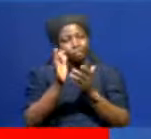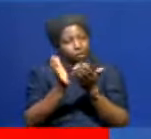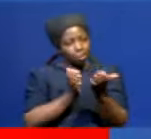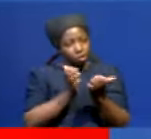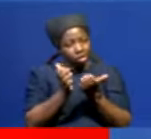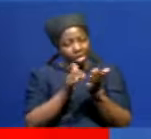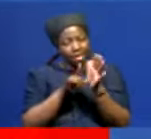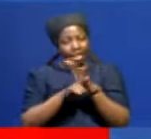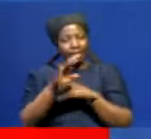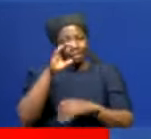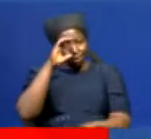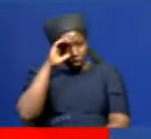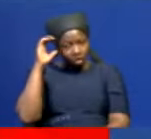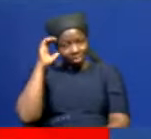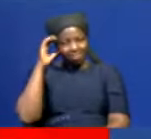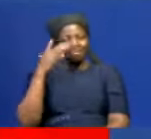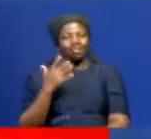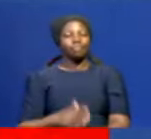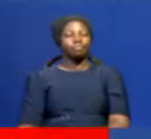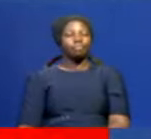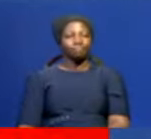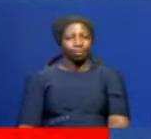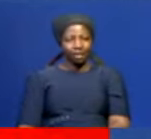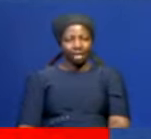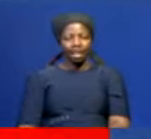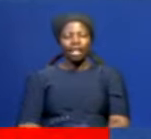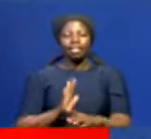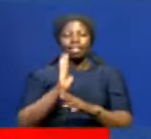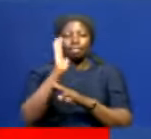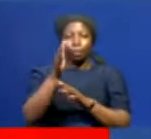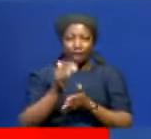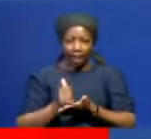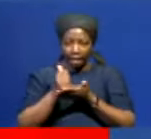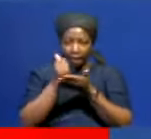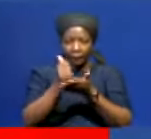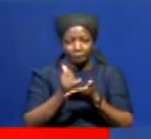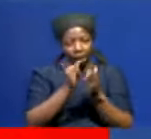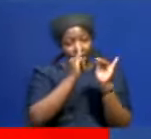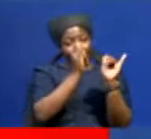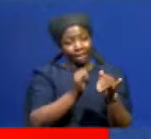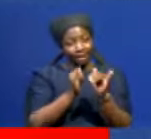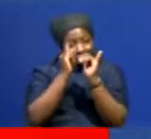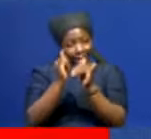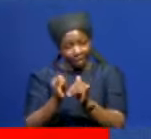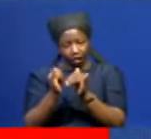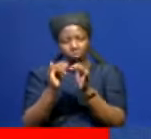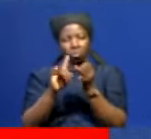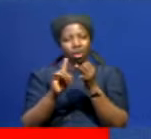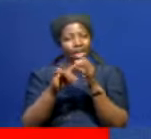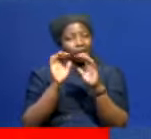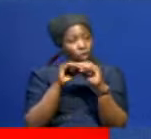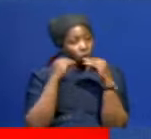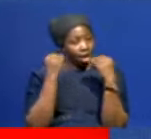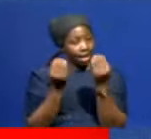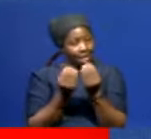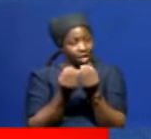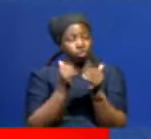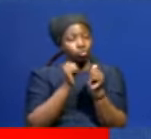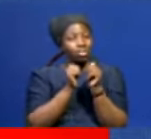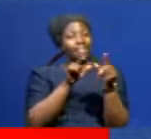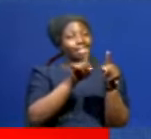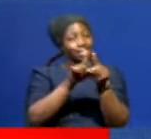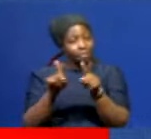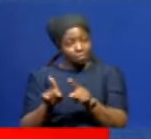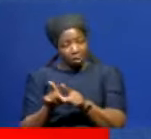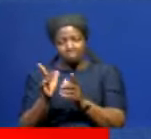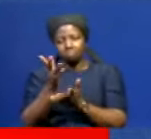the coast as well. It will enable individuals and organizations alike to interact with